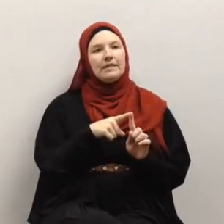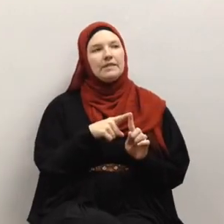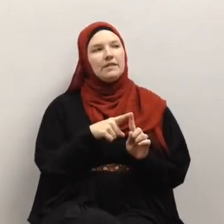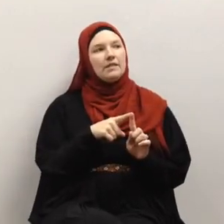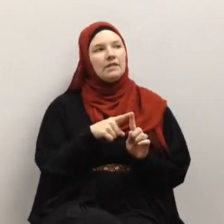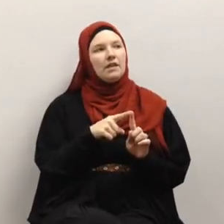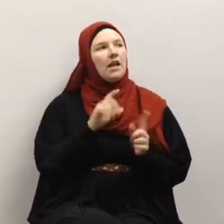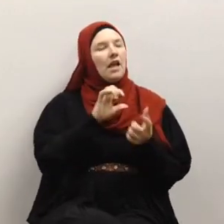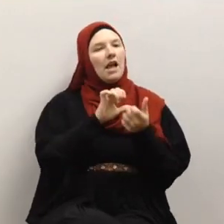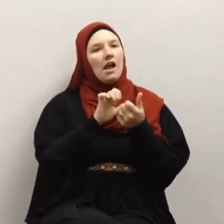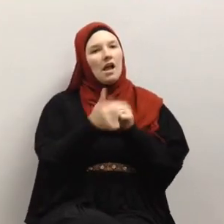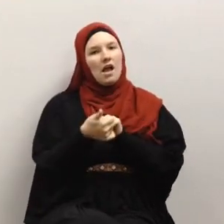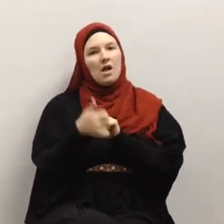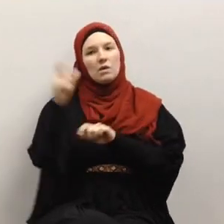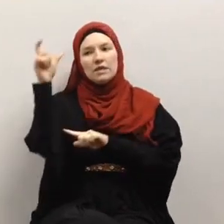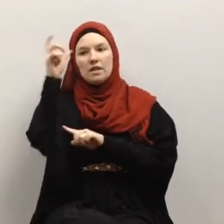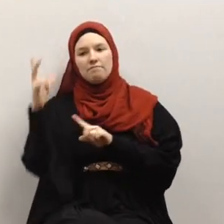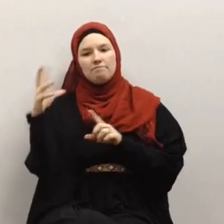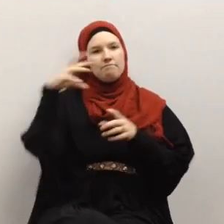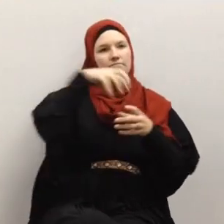role in public life.